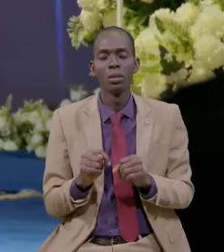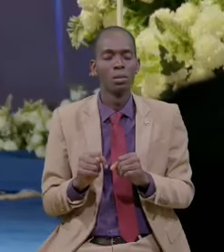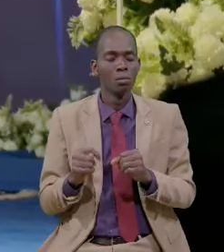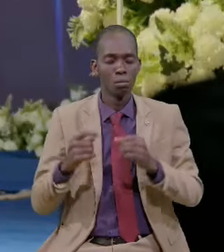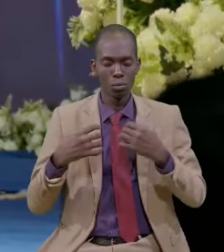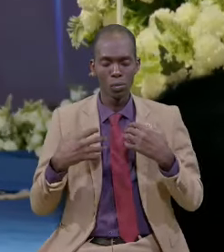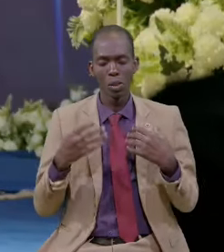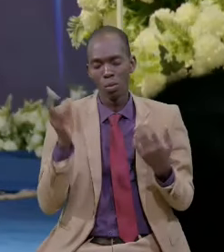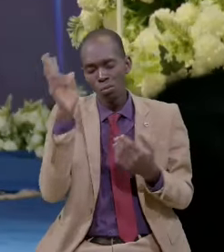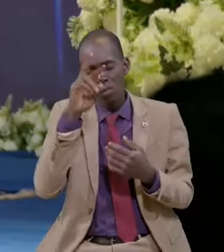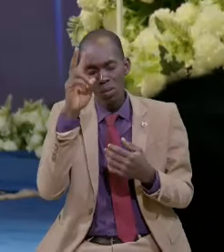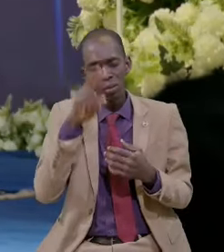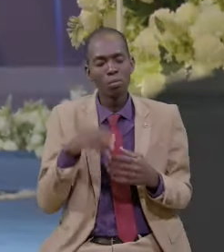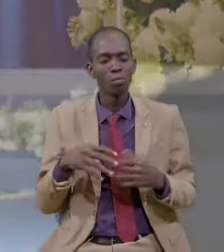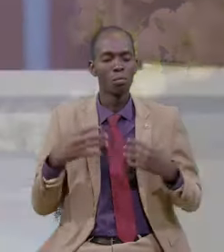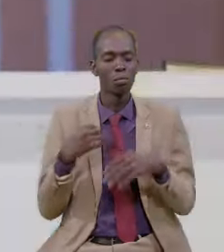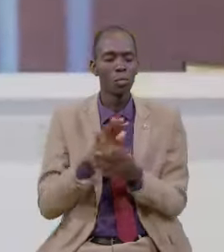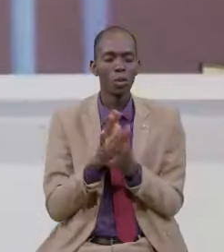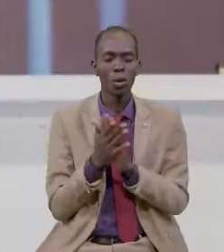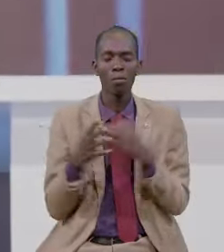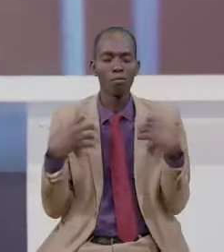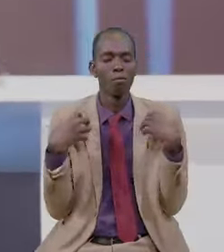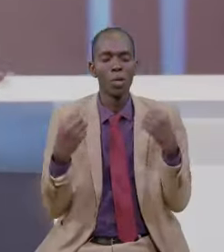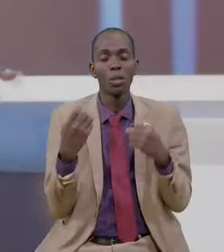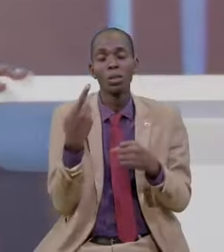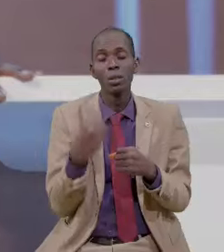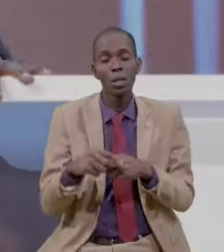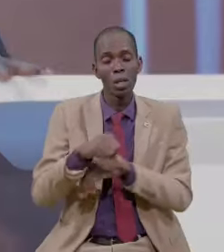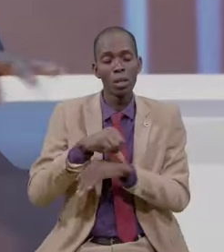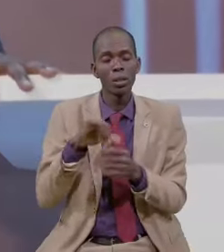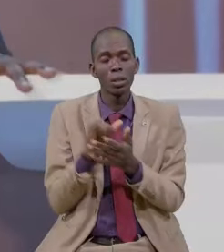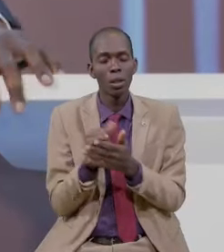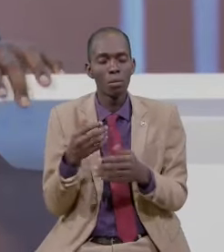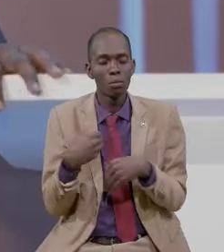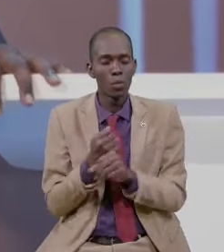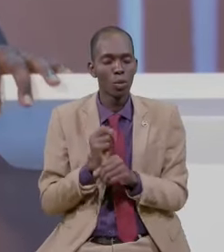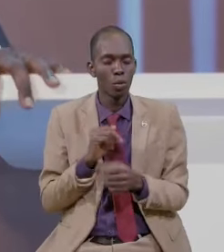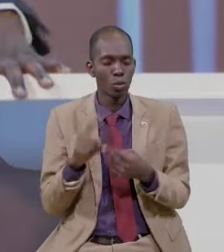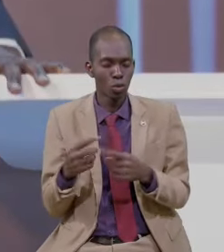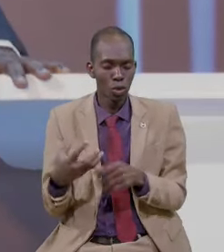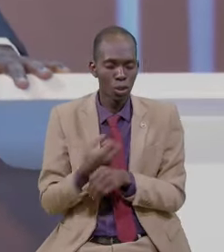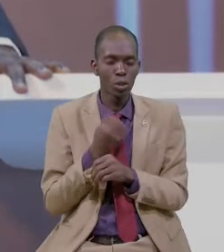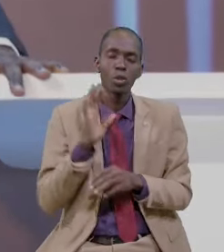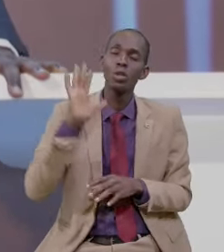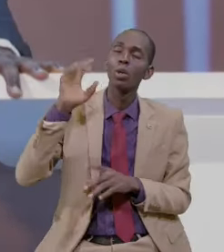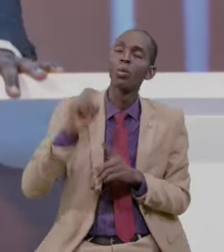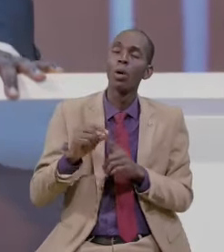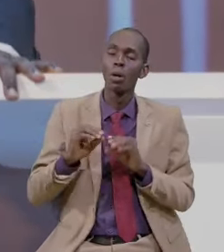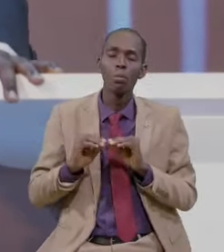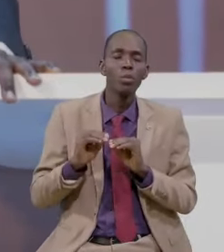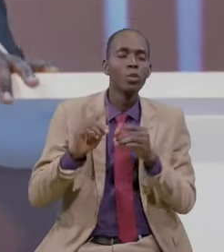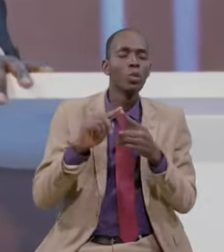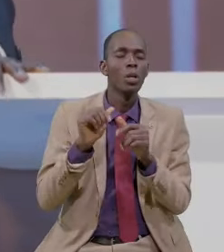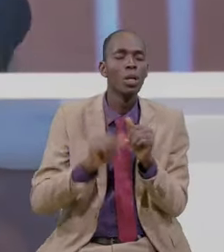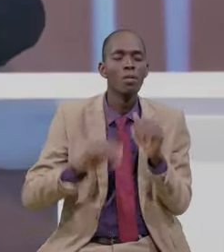The anointing that takes the word of God and goes on every village, every town, every city,